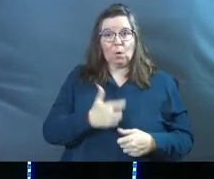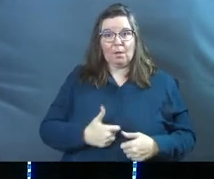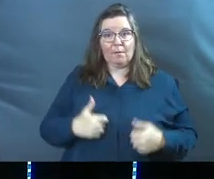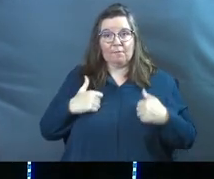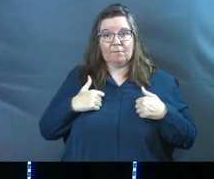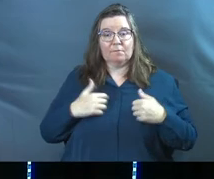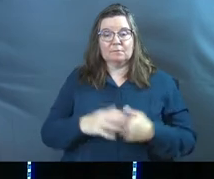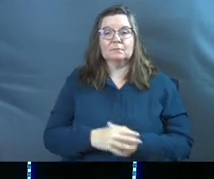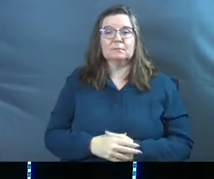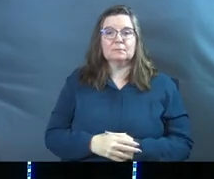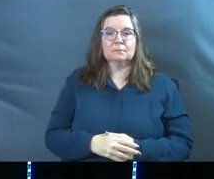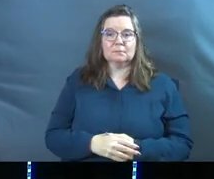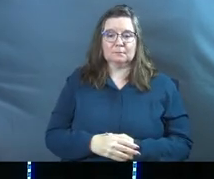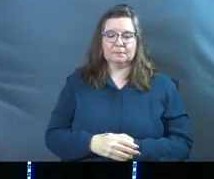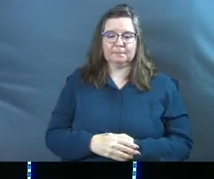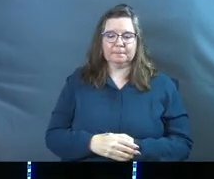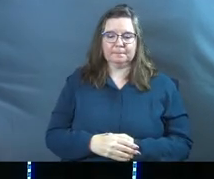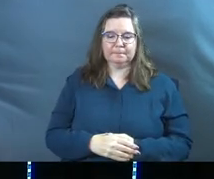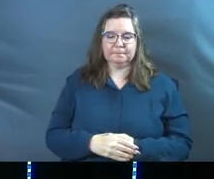your life.